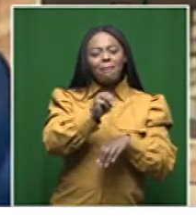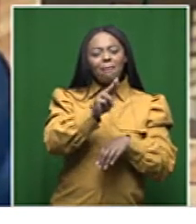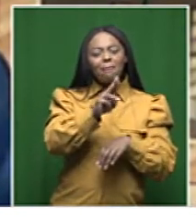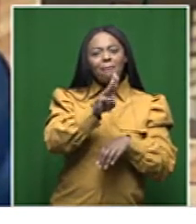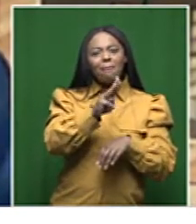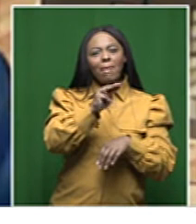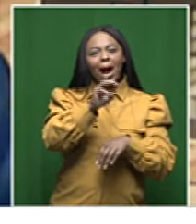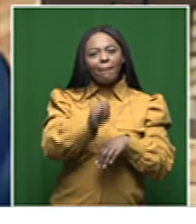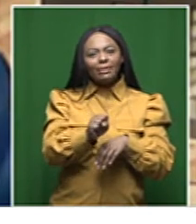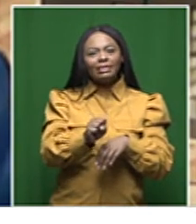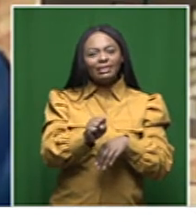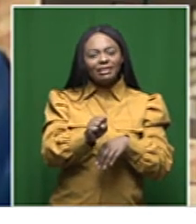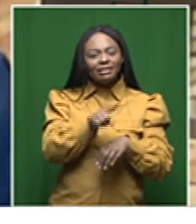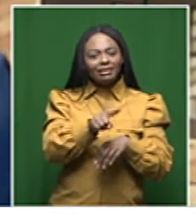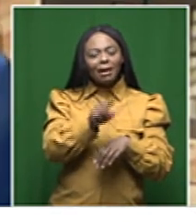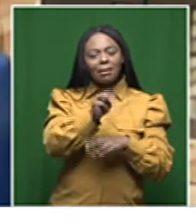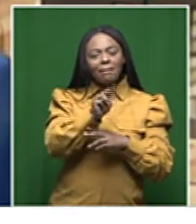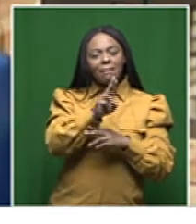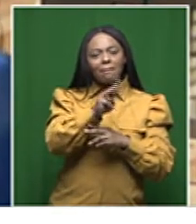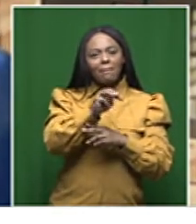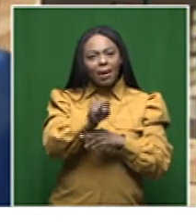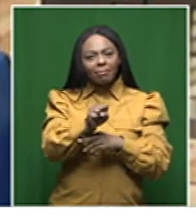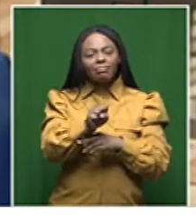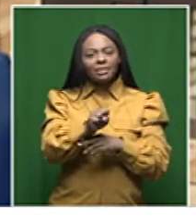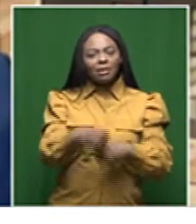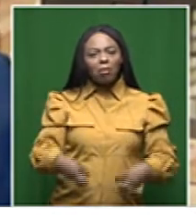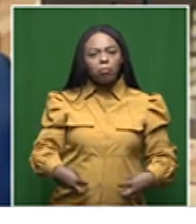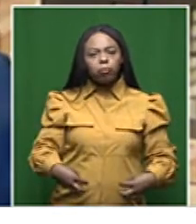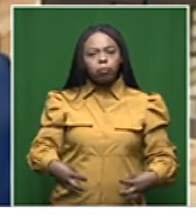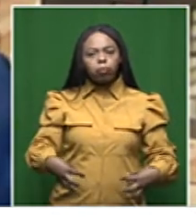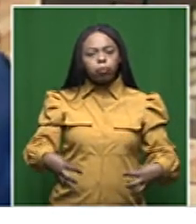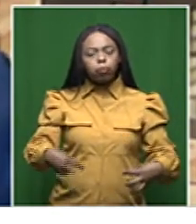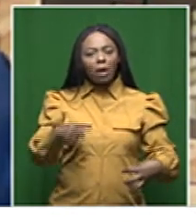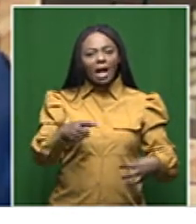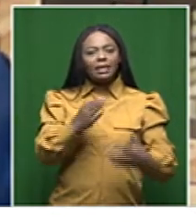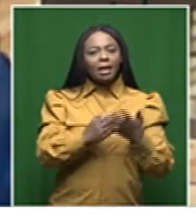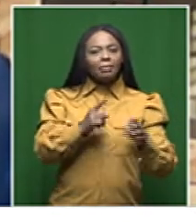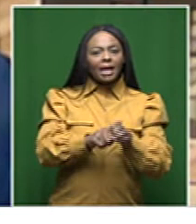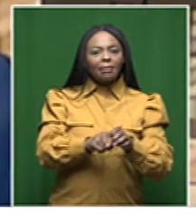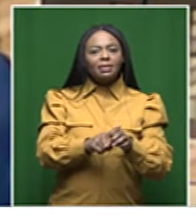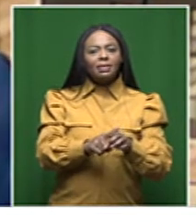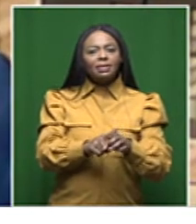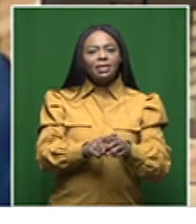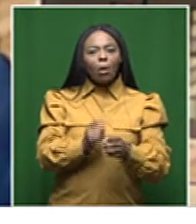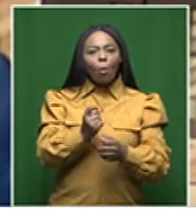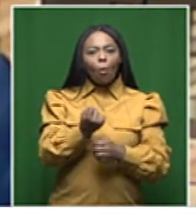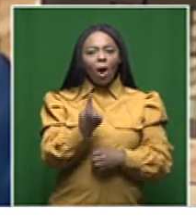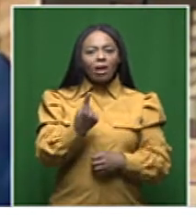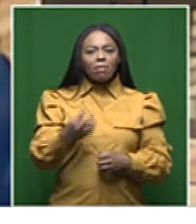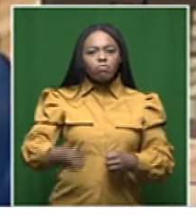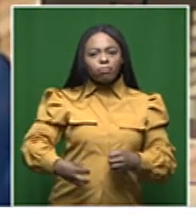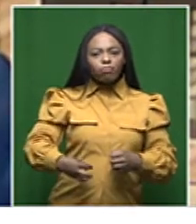have translated to some degree of colitis, that might be an issue for him. If there's any history that he had